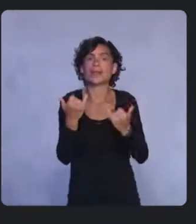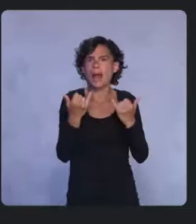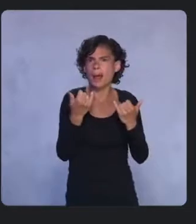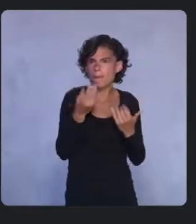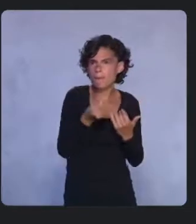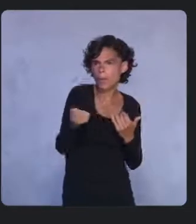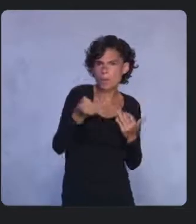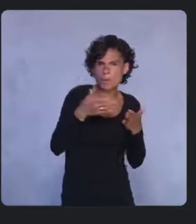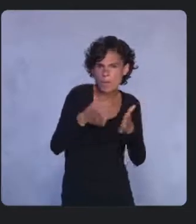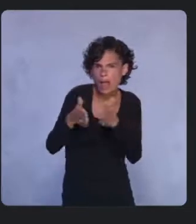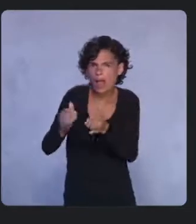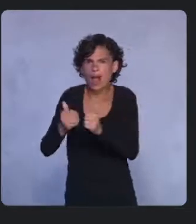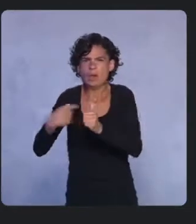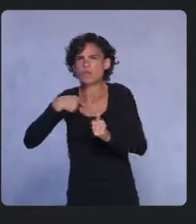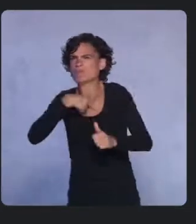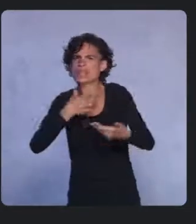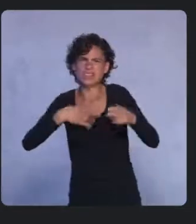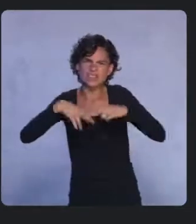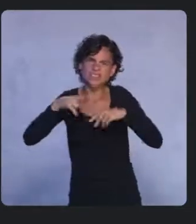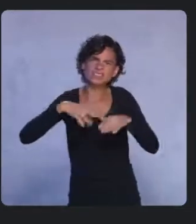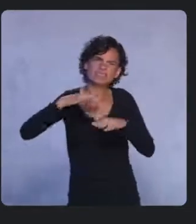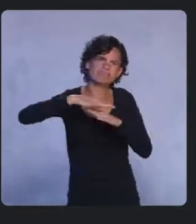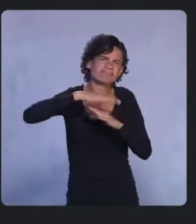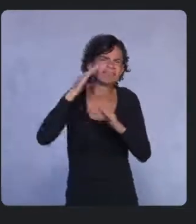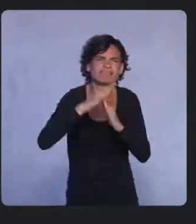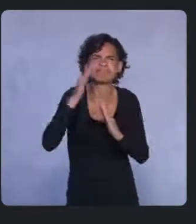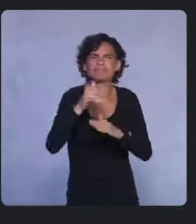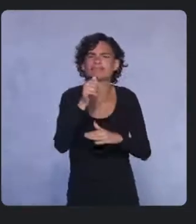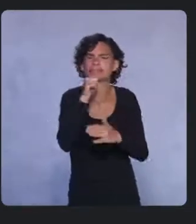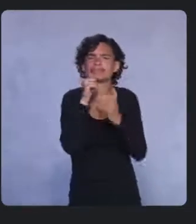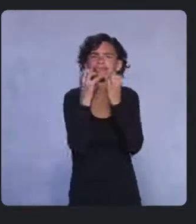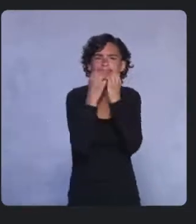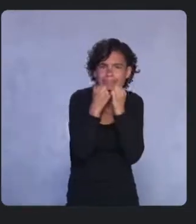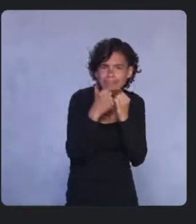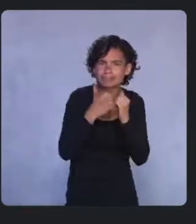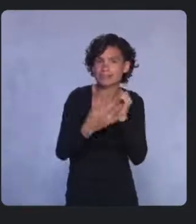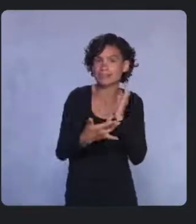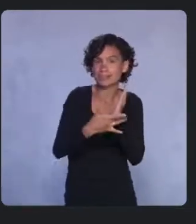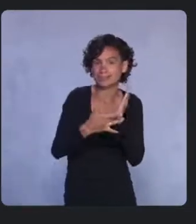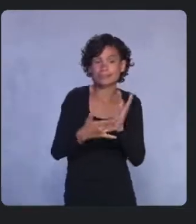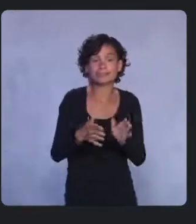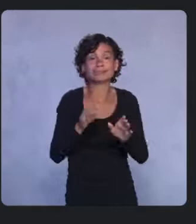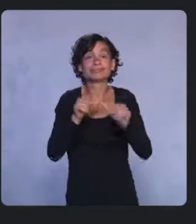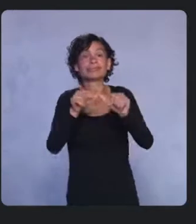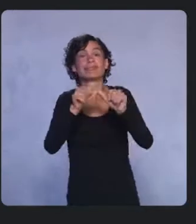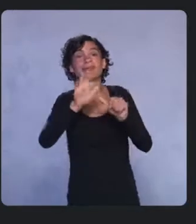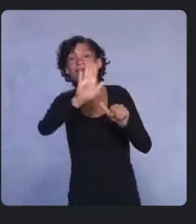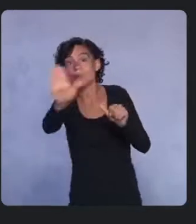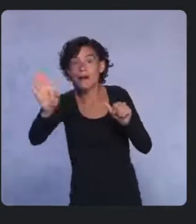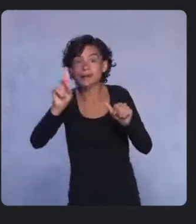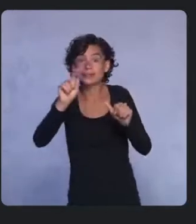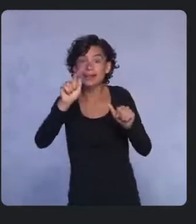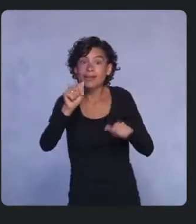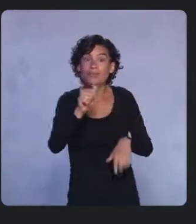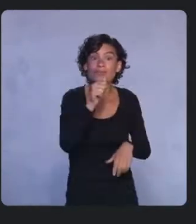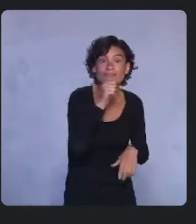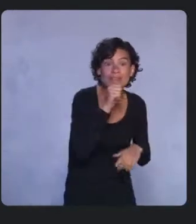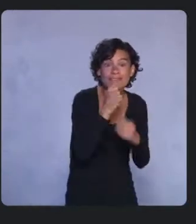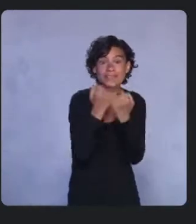advanced privacy-preserving technologies into our products to keep your data private, safe, and secure.